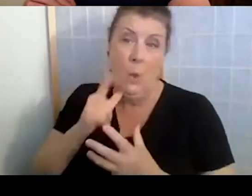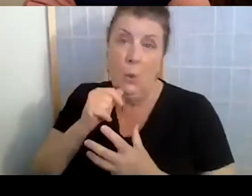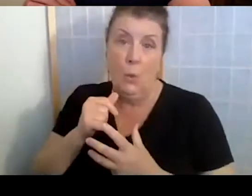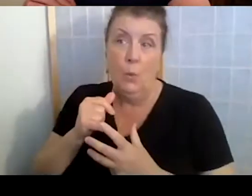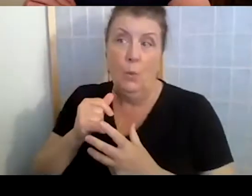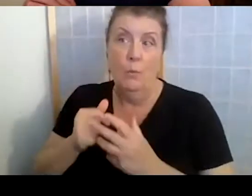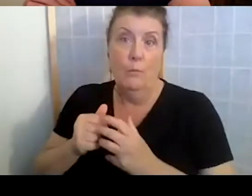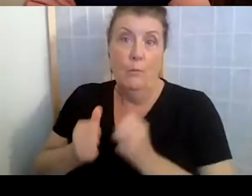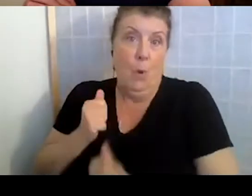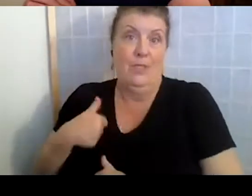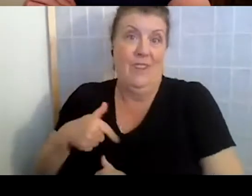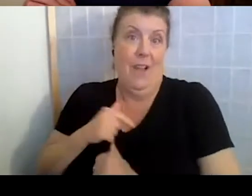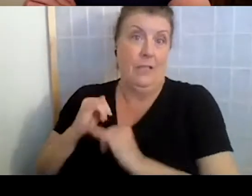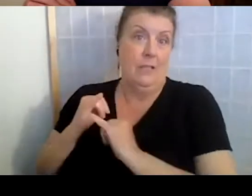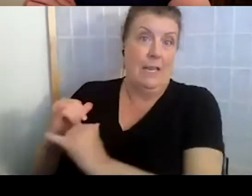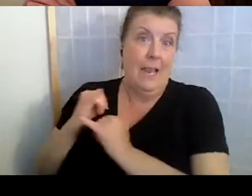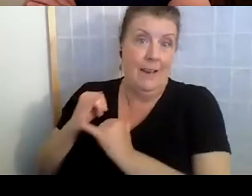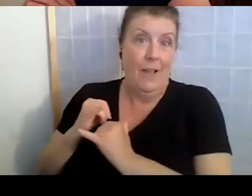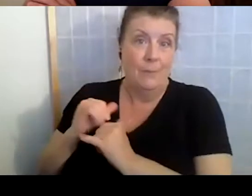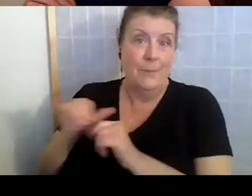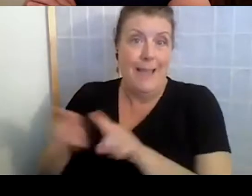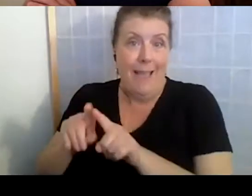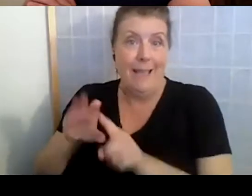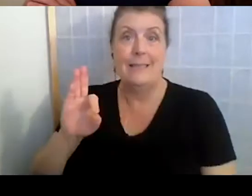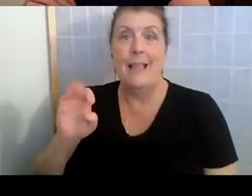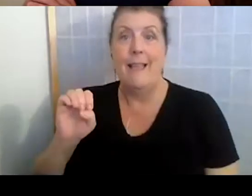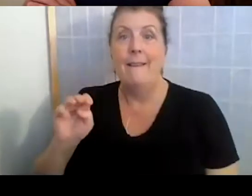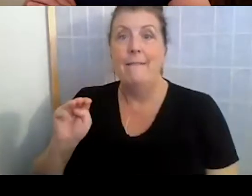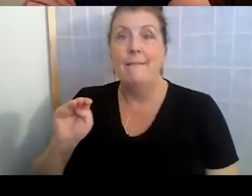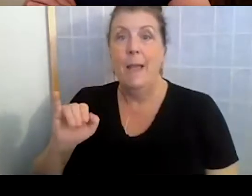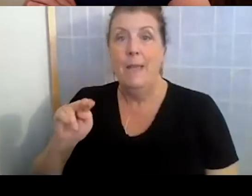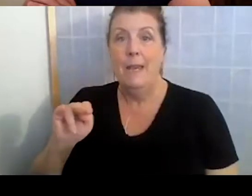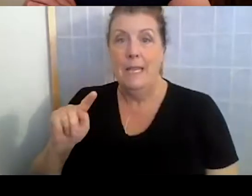with being the feminists? So that was really